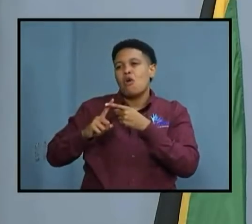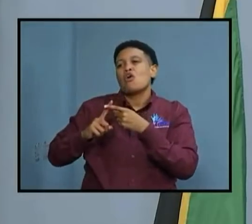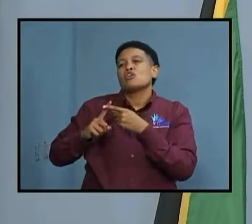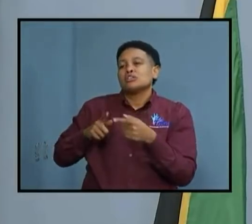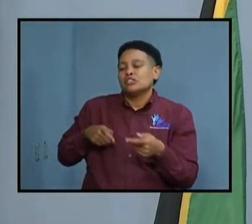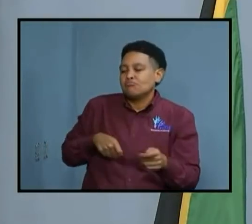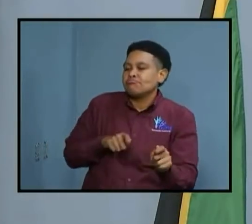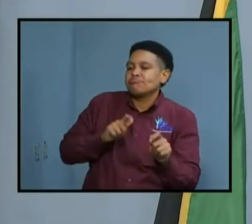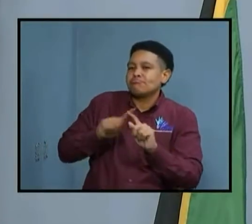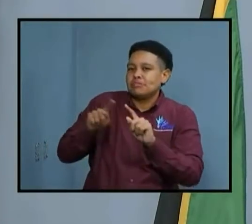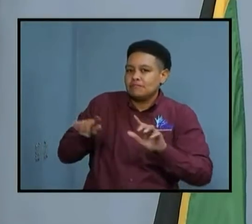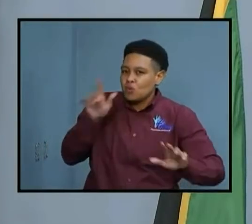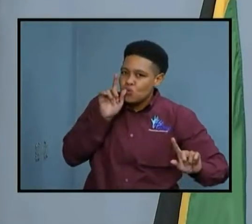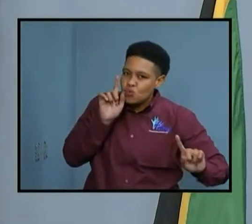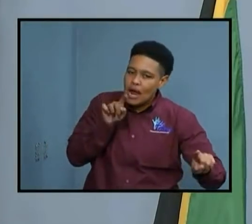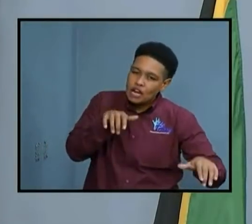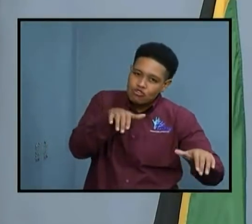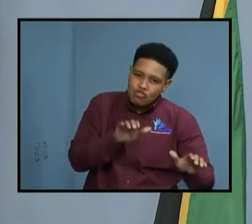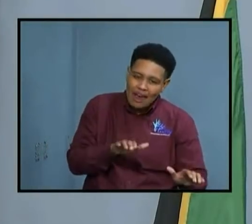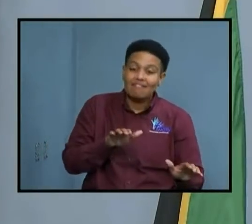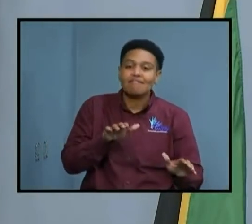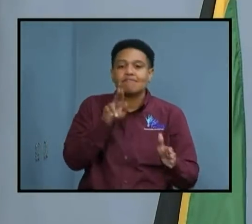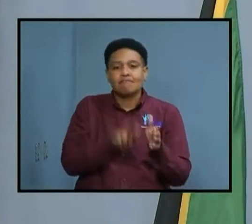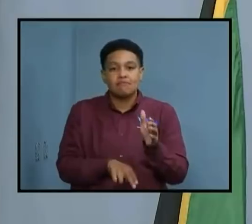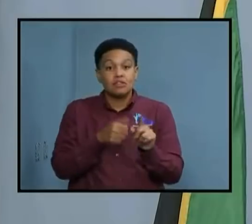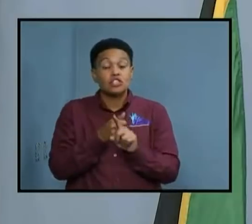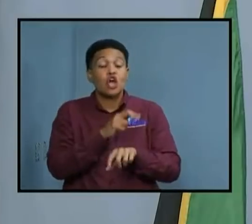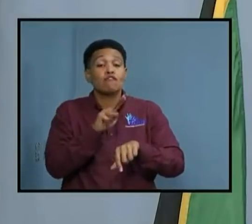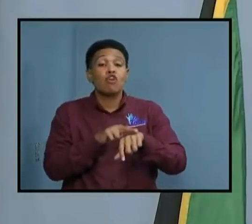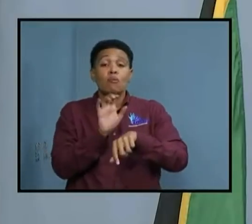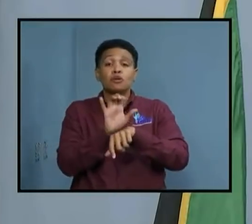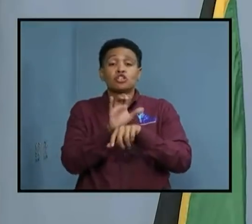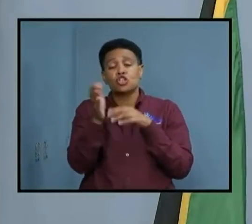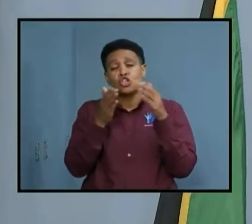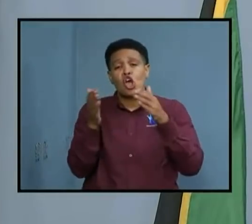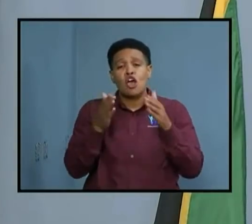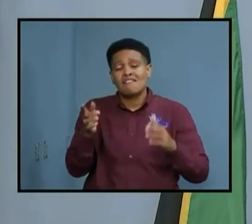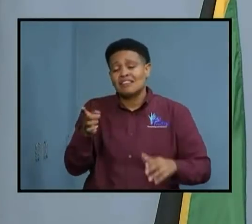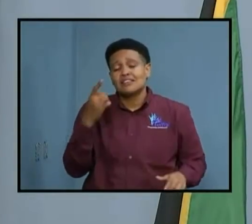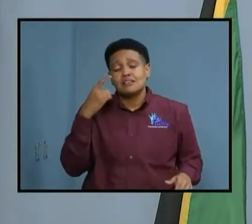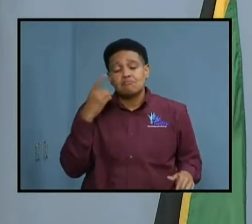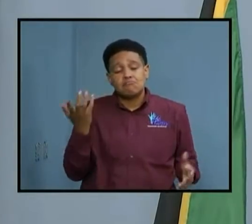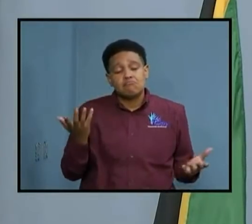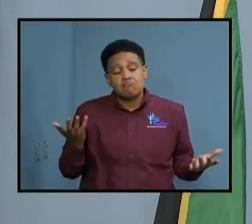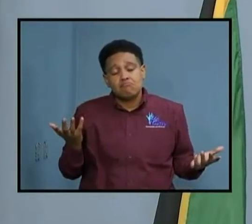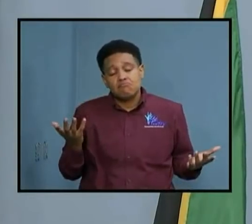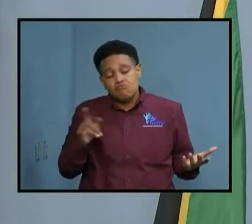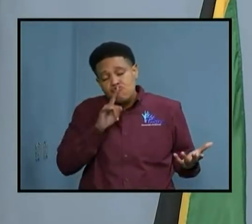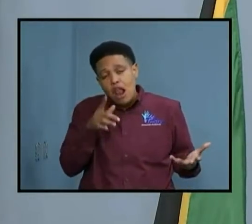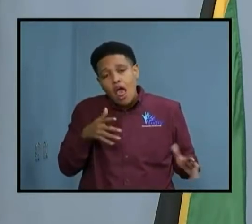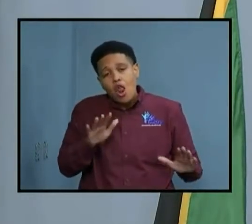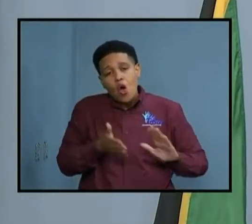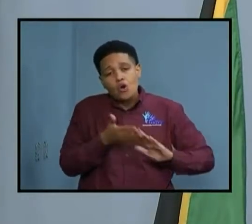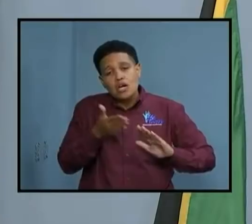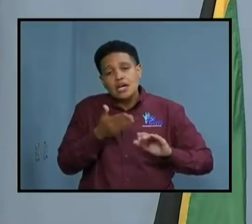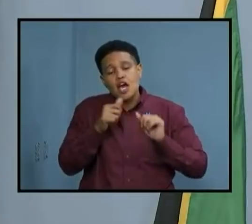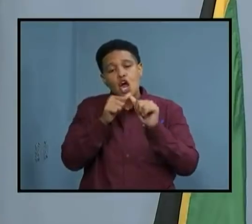at the graveside. Normal church services are allowed to